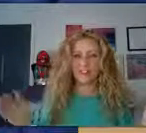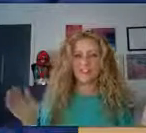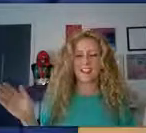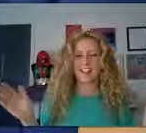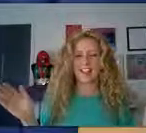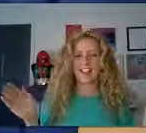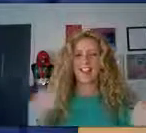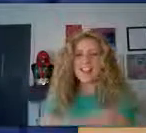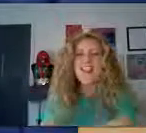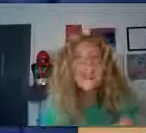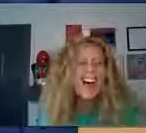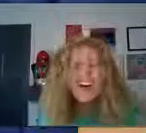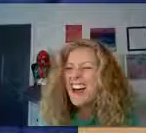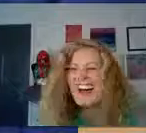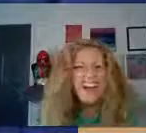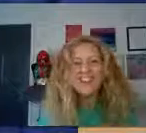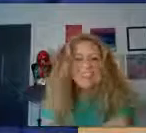You should love each other.